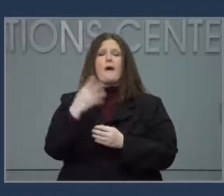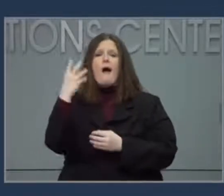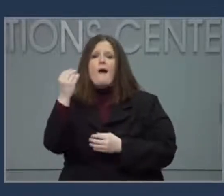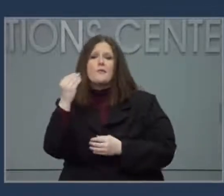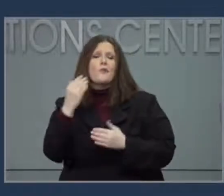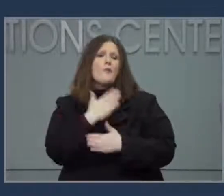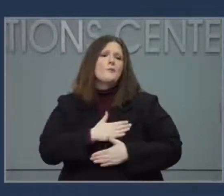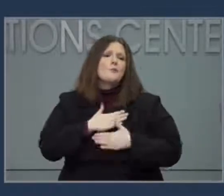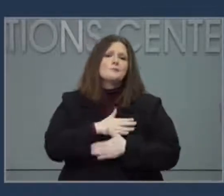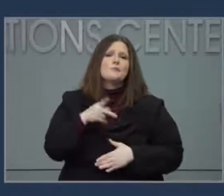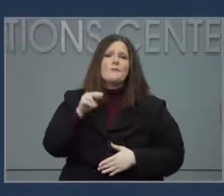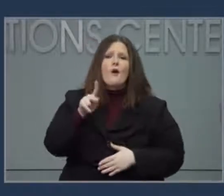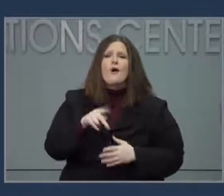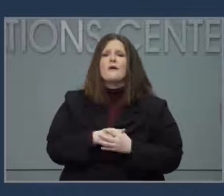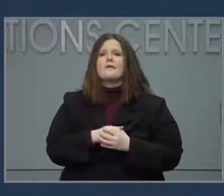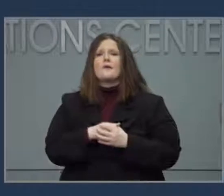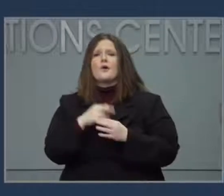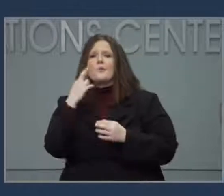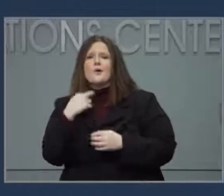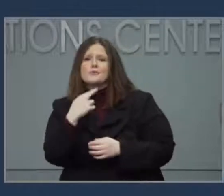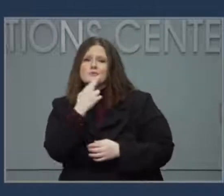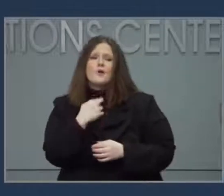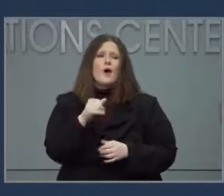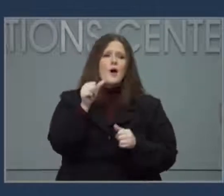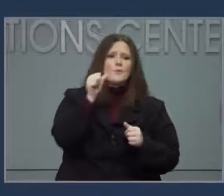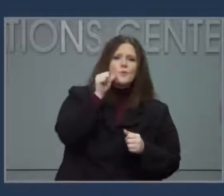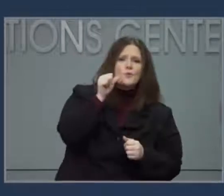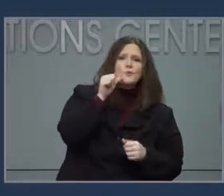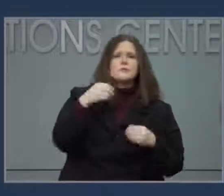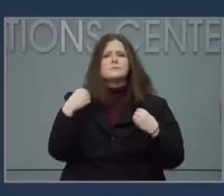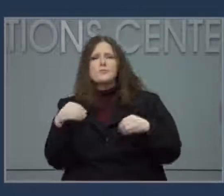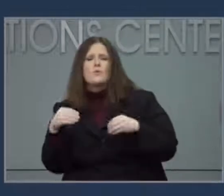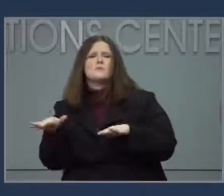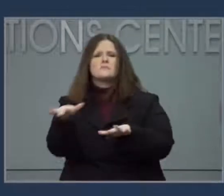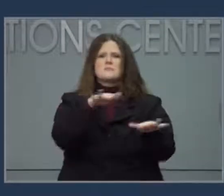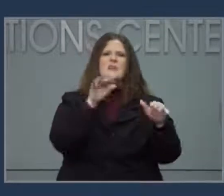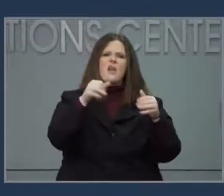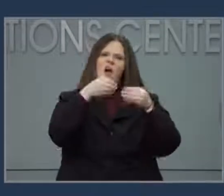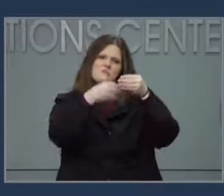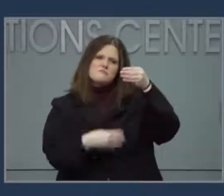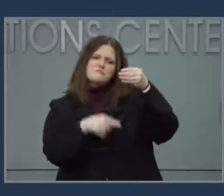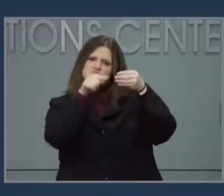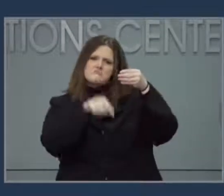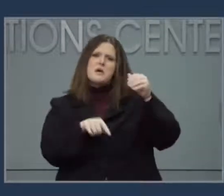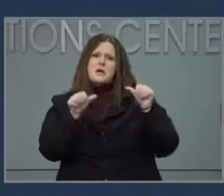retail establishments, restaurants, breweries, and wineries may now open